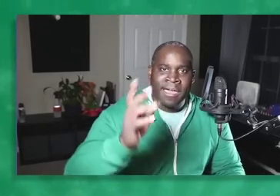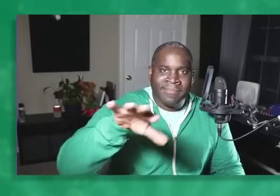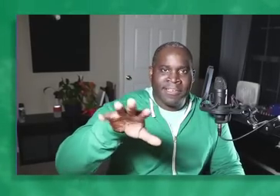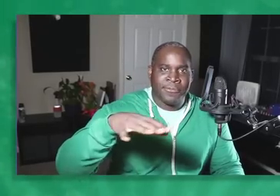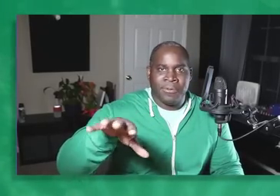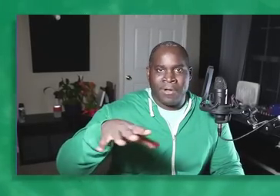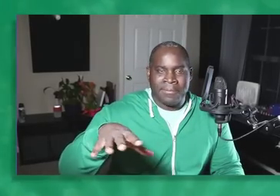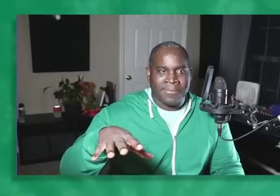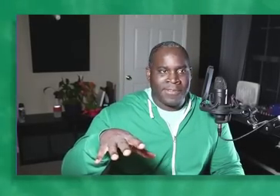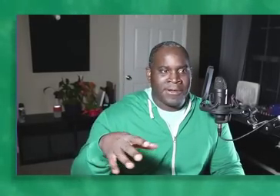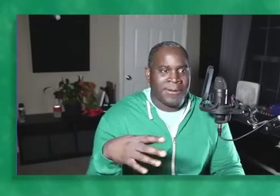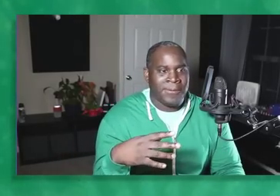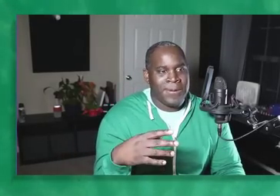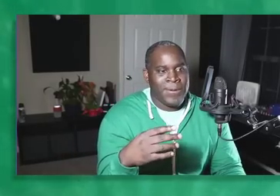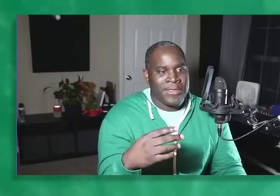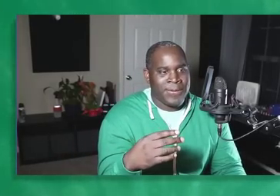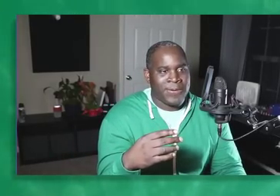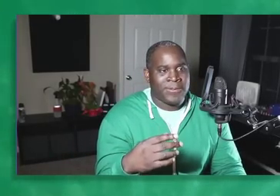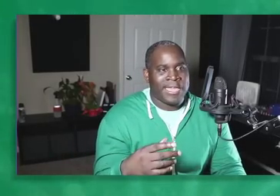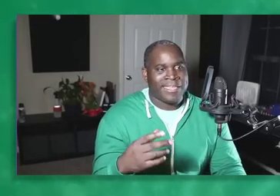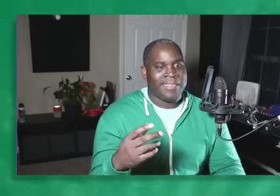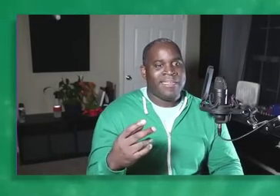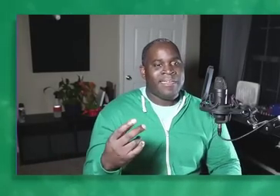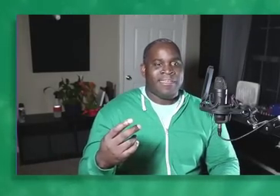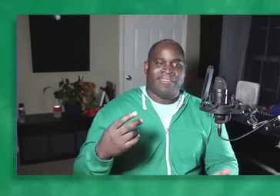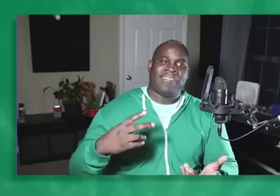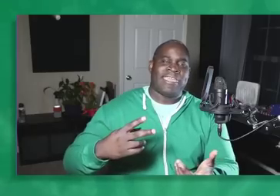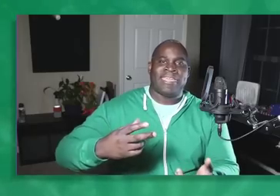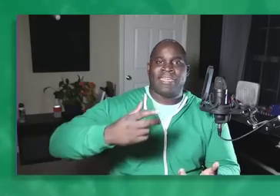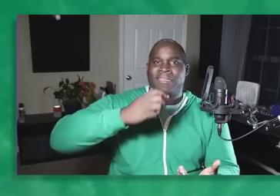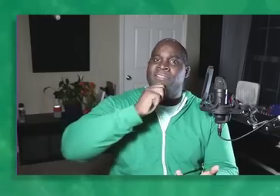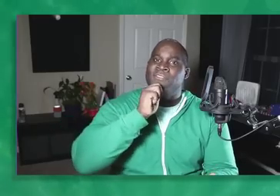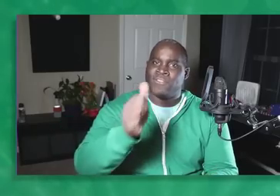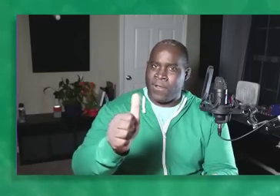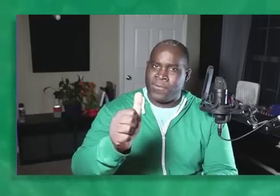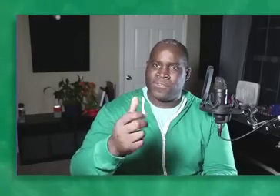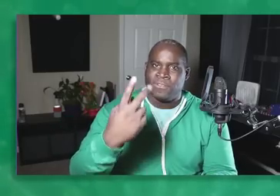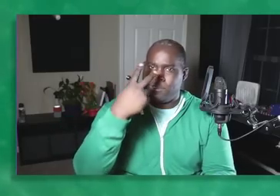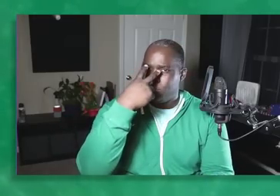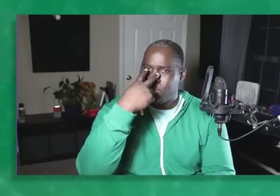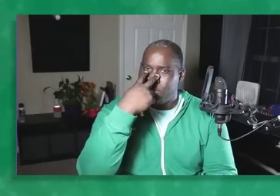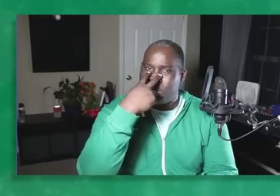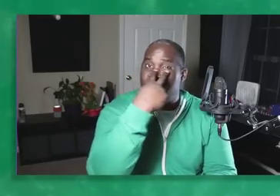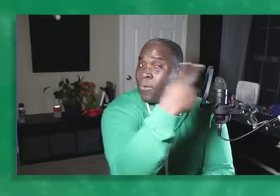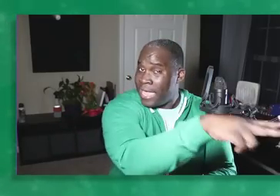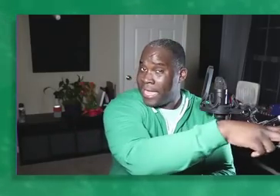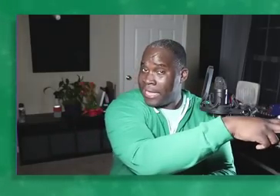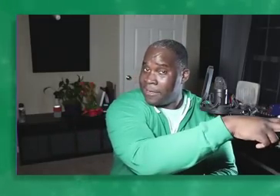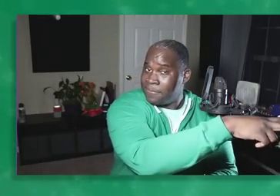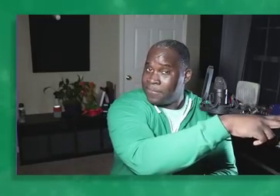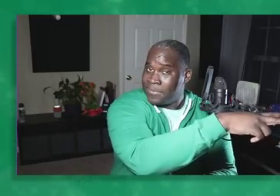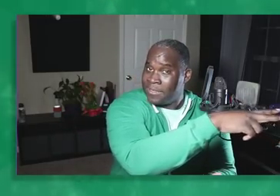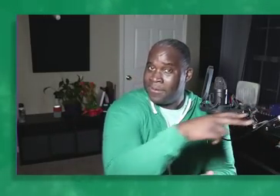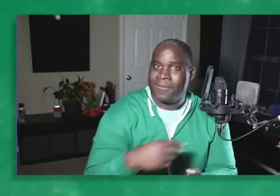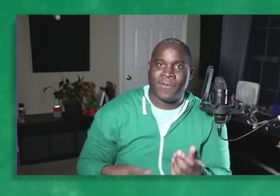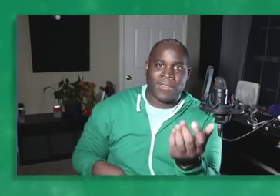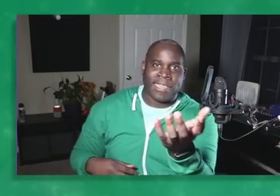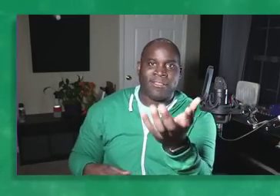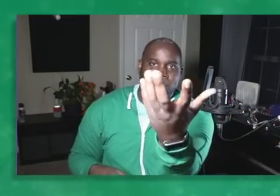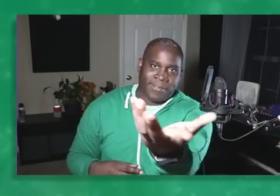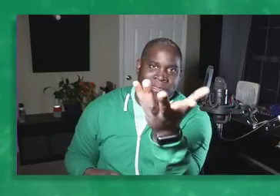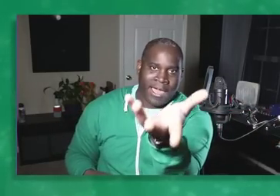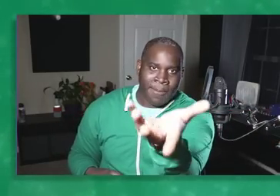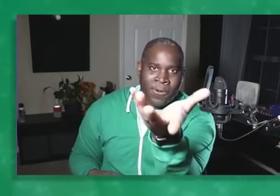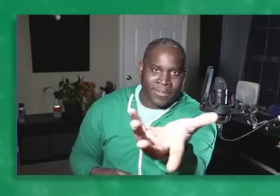there's some contextual problems here when you're, like, saying, don't look away. So,